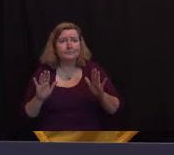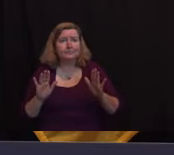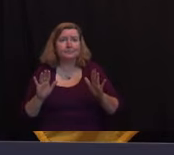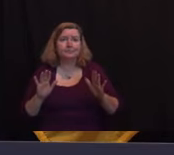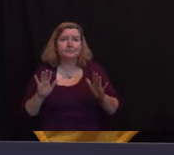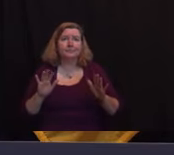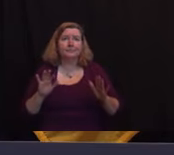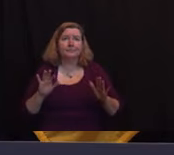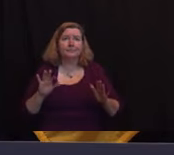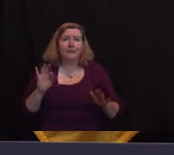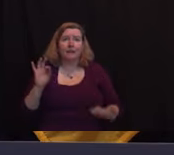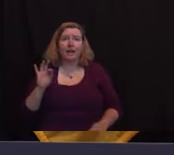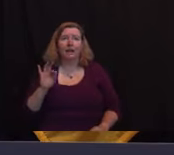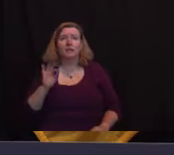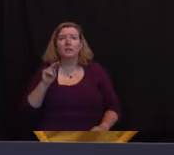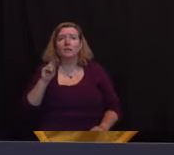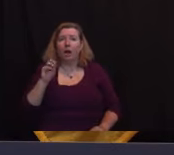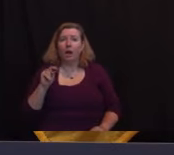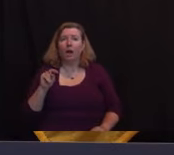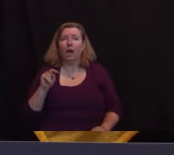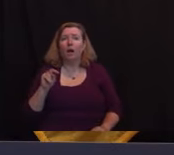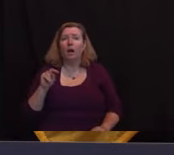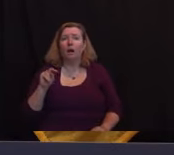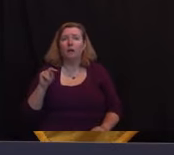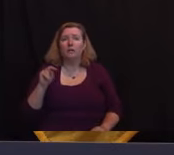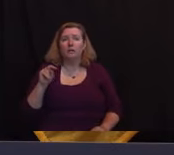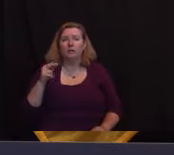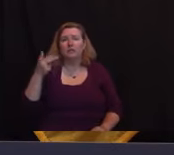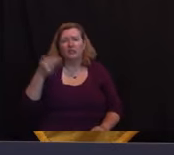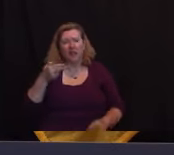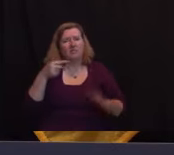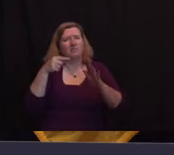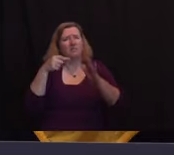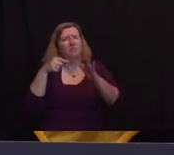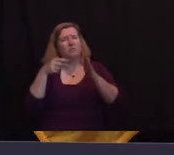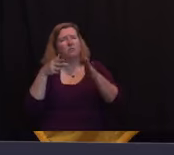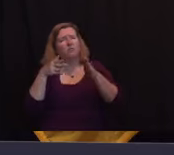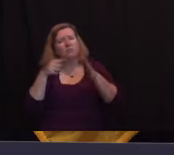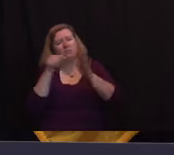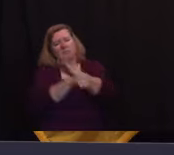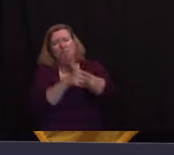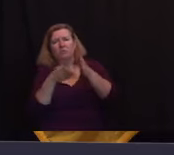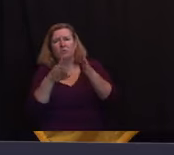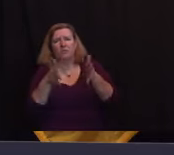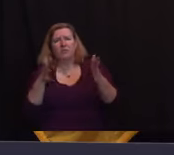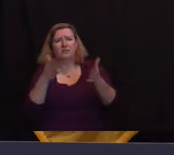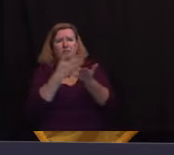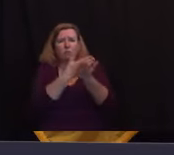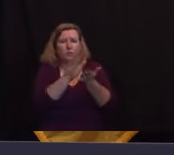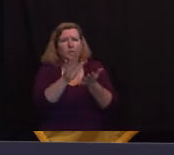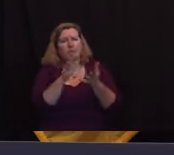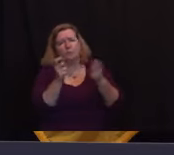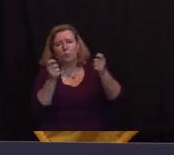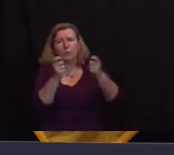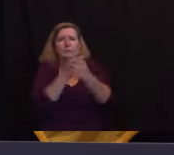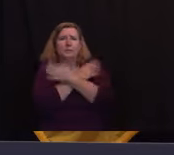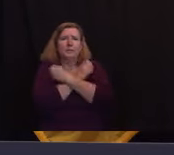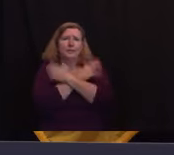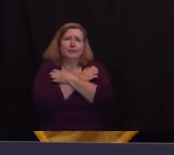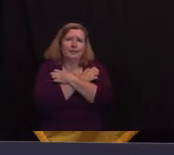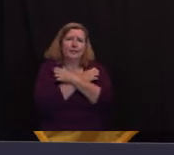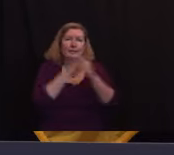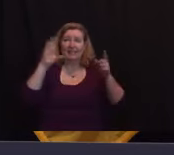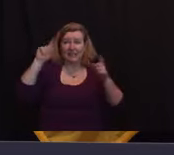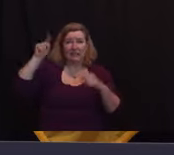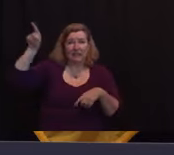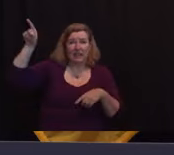this reality. Again, Connecticut hasn't had a bear hunt, I think, since 1848, and they've been able to do that. They're a neighboring state